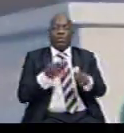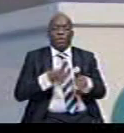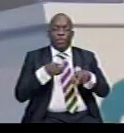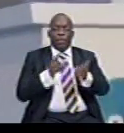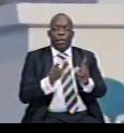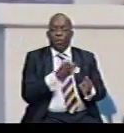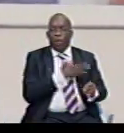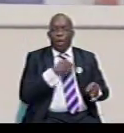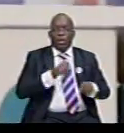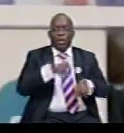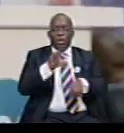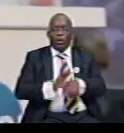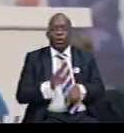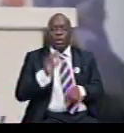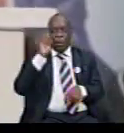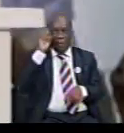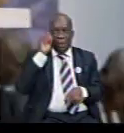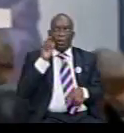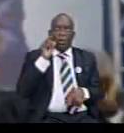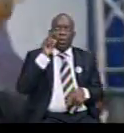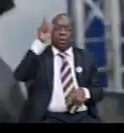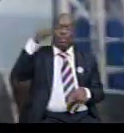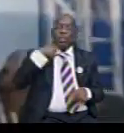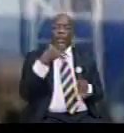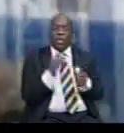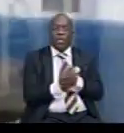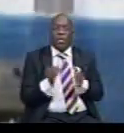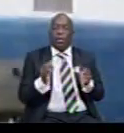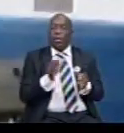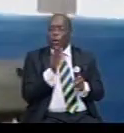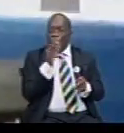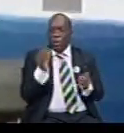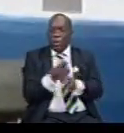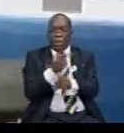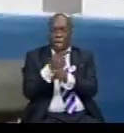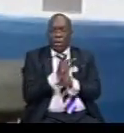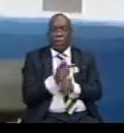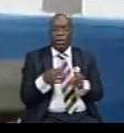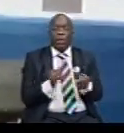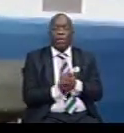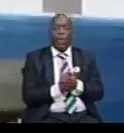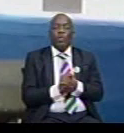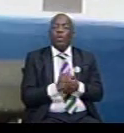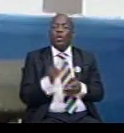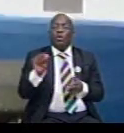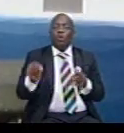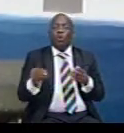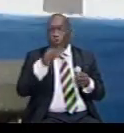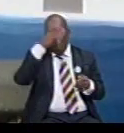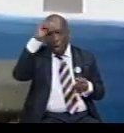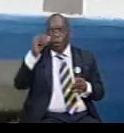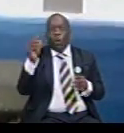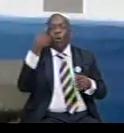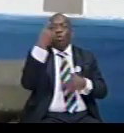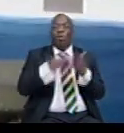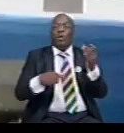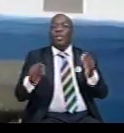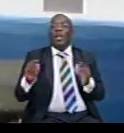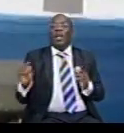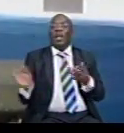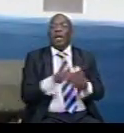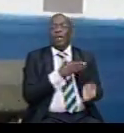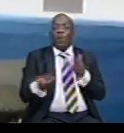he said, take heed that no man, whatever his status, no man, whatever